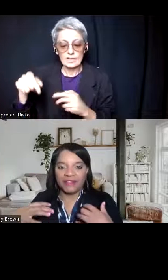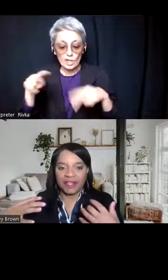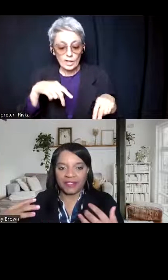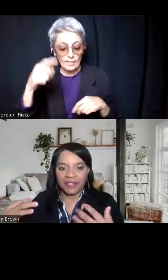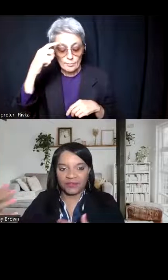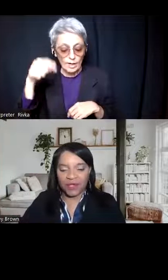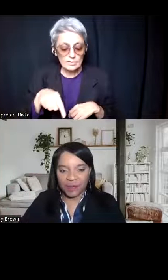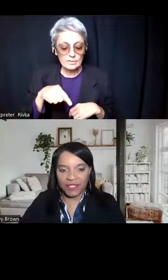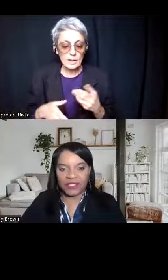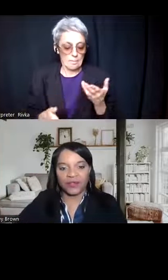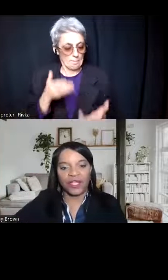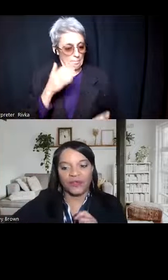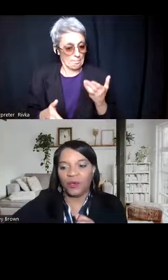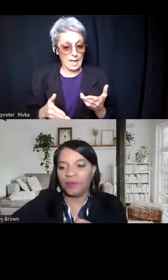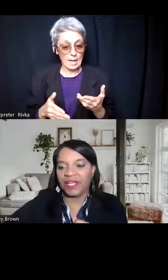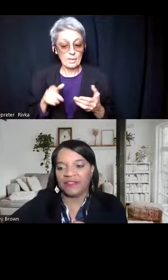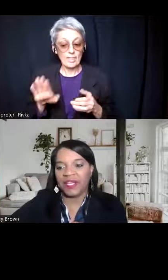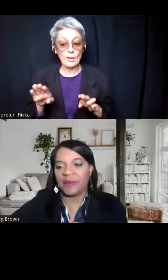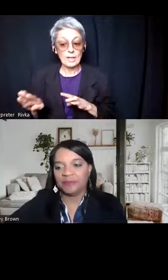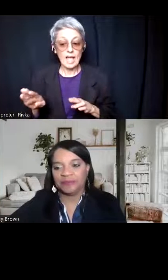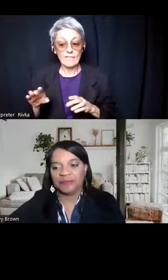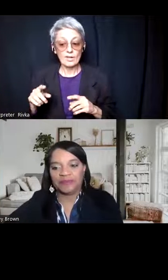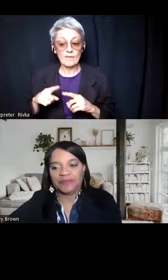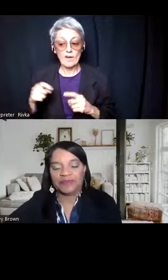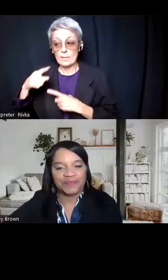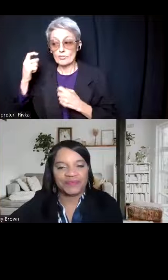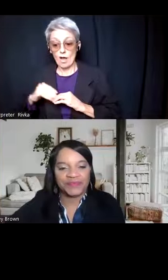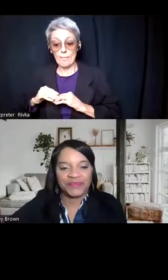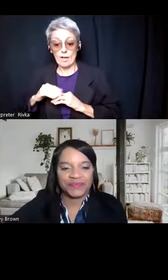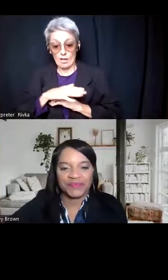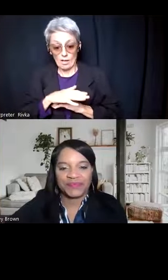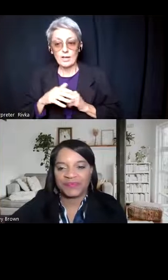an effect of trauma. So if you'll play the video.